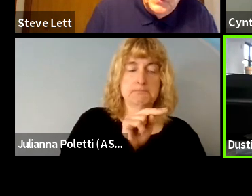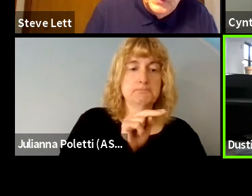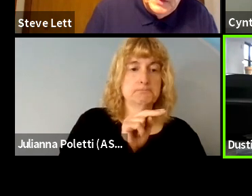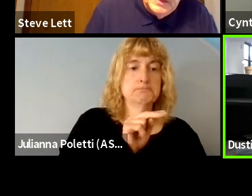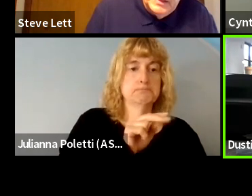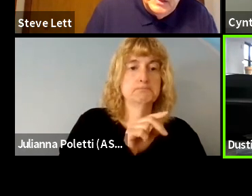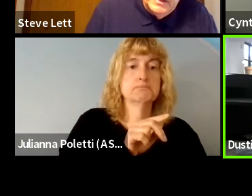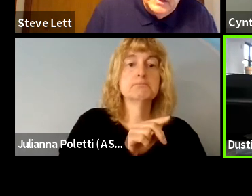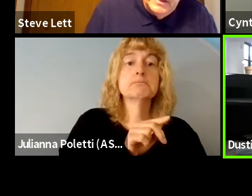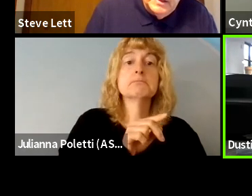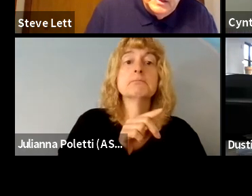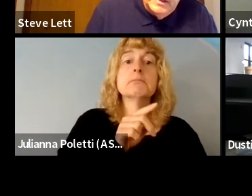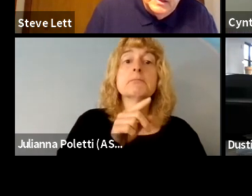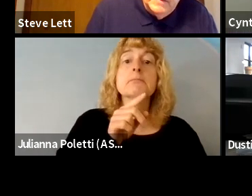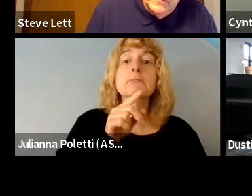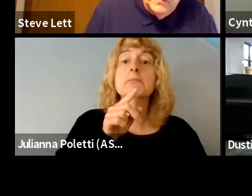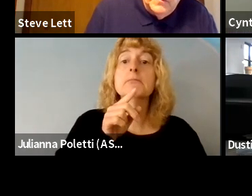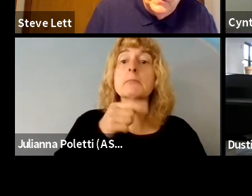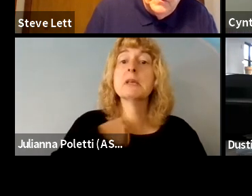I'll nominate Rhonda.